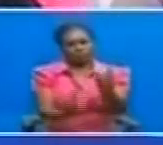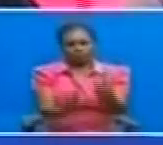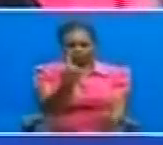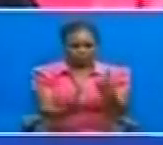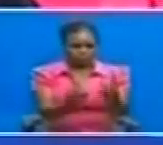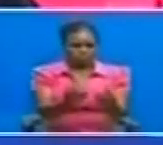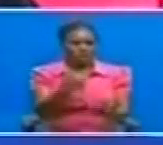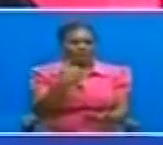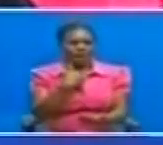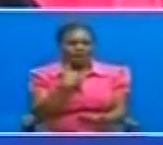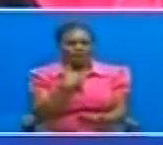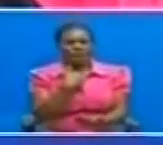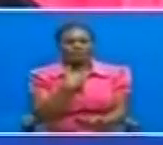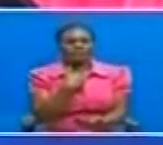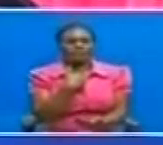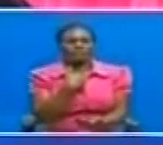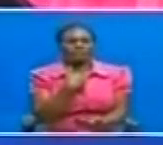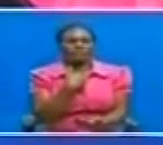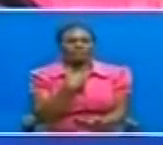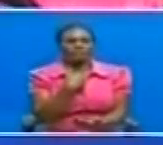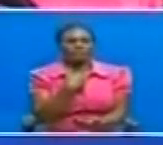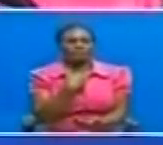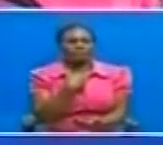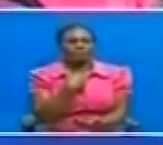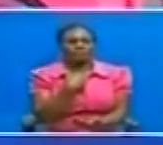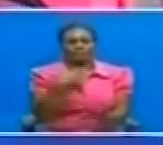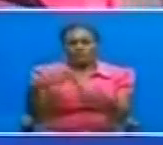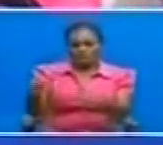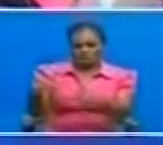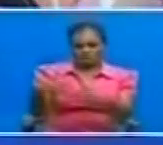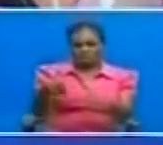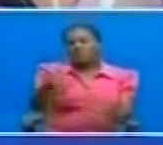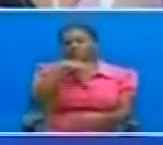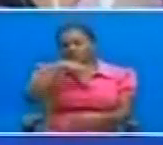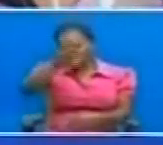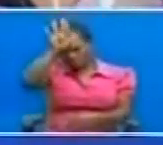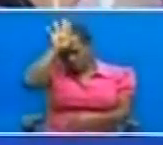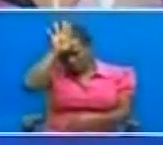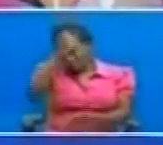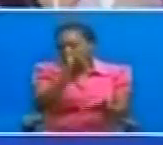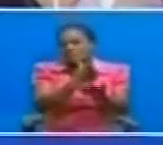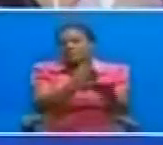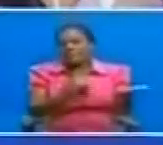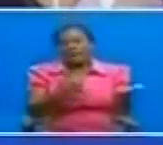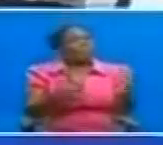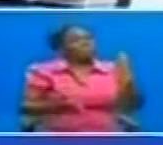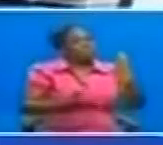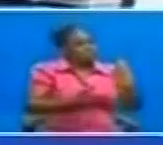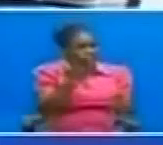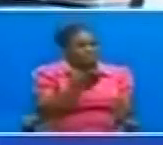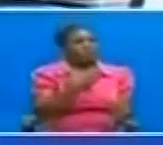So we'll have some delays. And they'll be disappointed because maybe some are in a hurry to